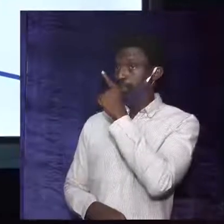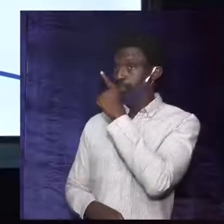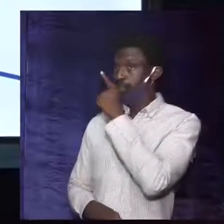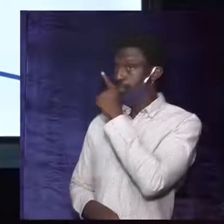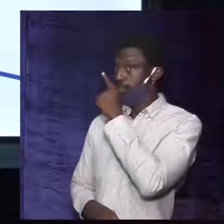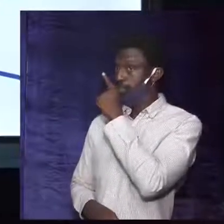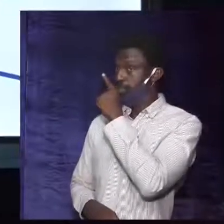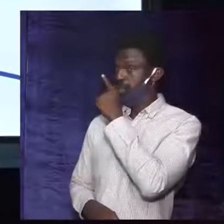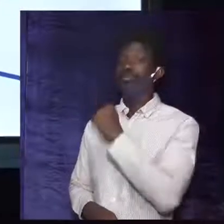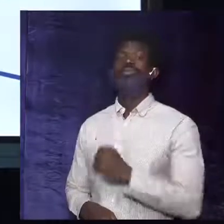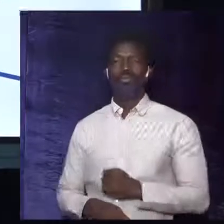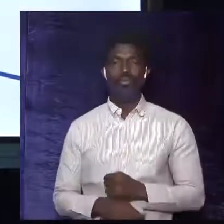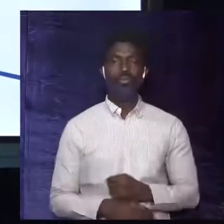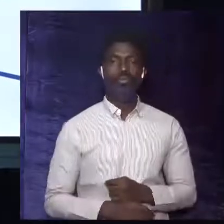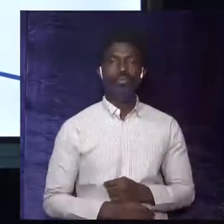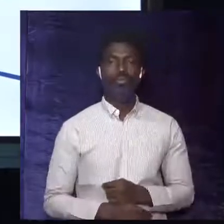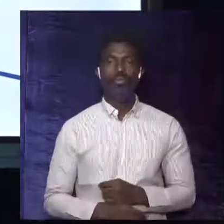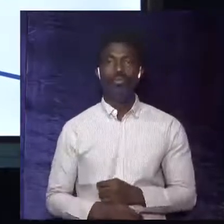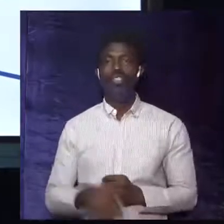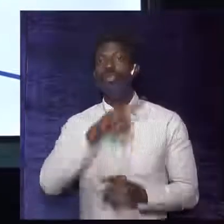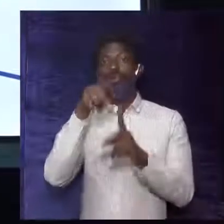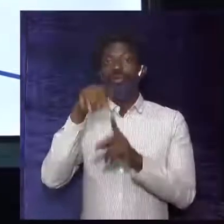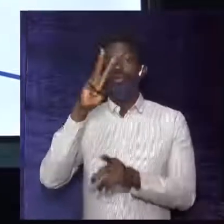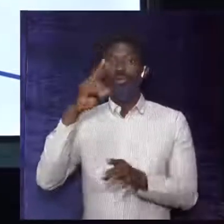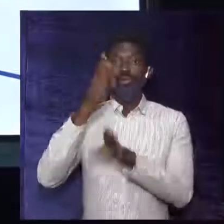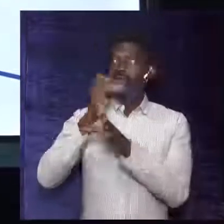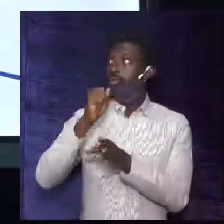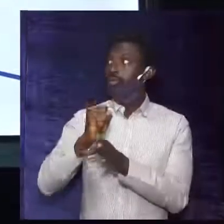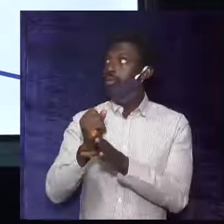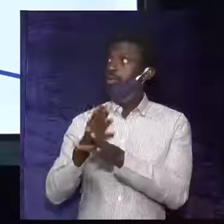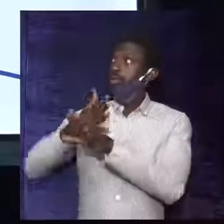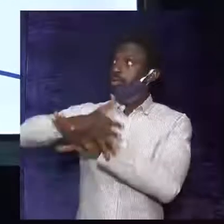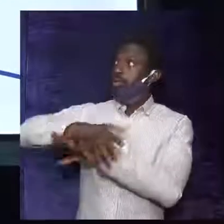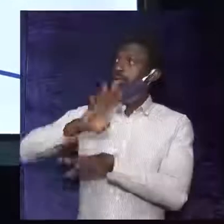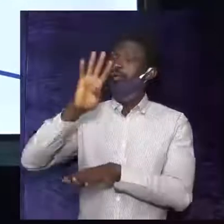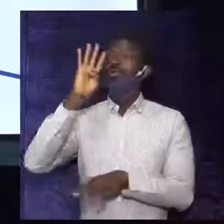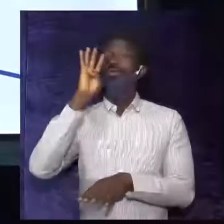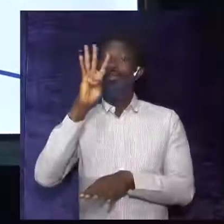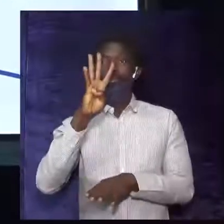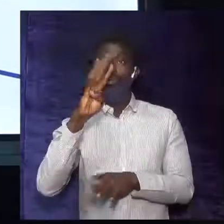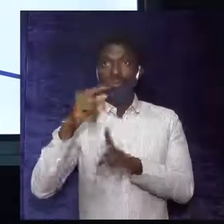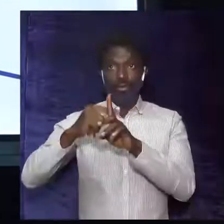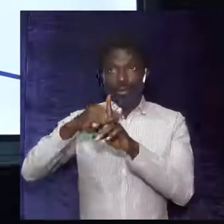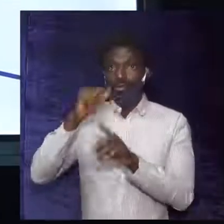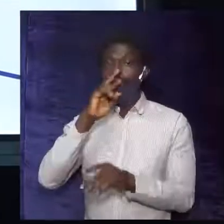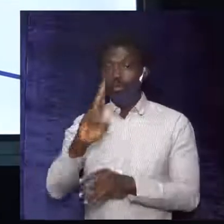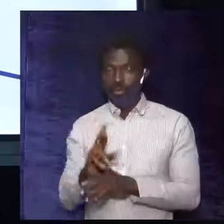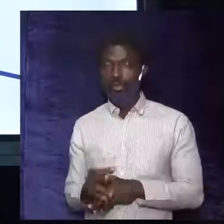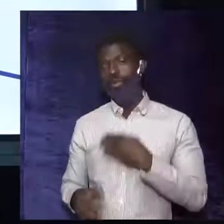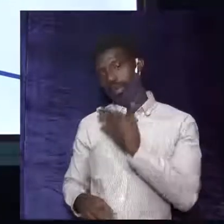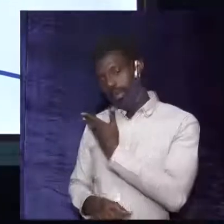angle, this is another angle, and this is another angle. Usually when two lines cross each other, 4 angles are